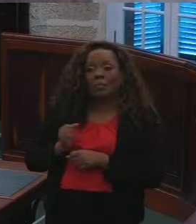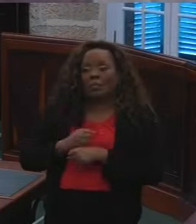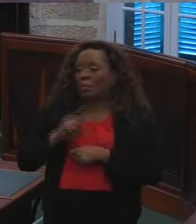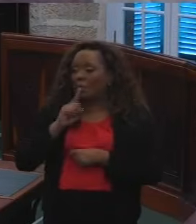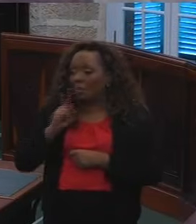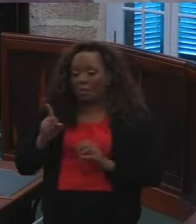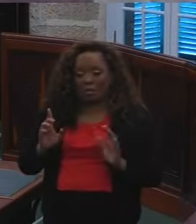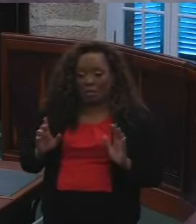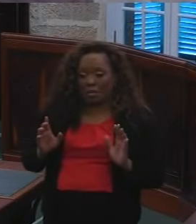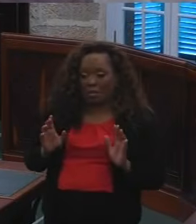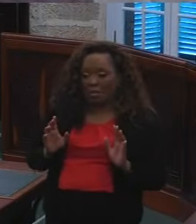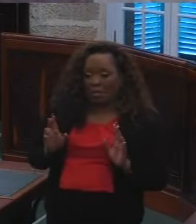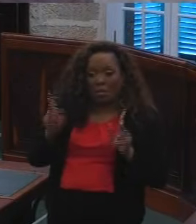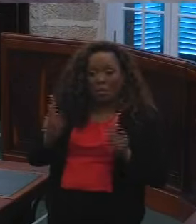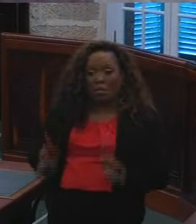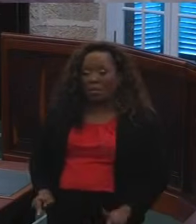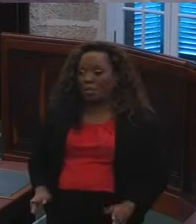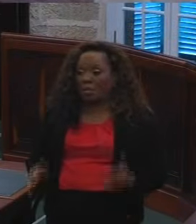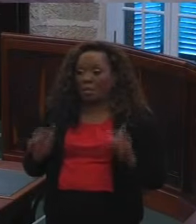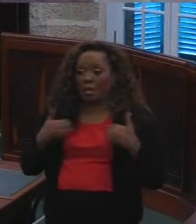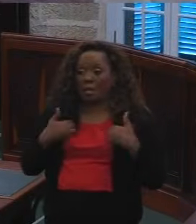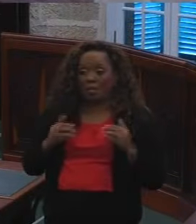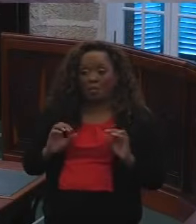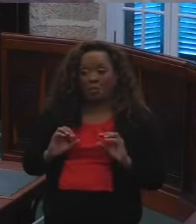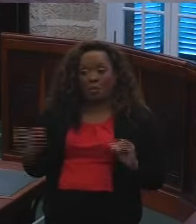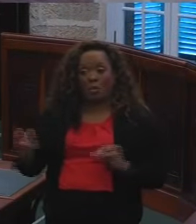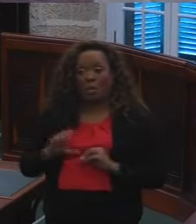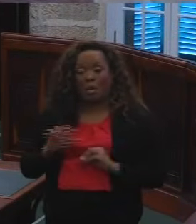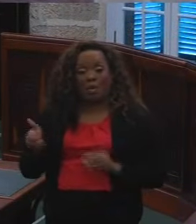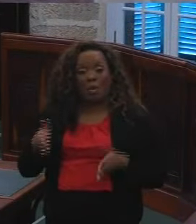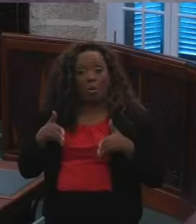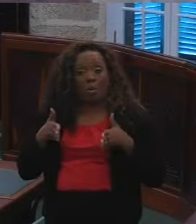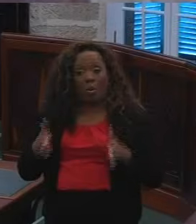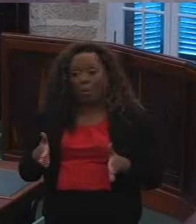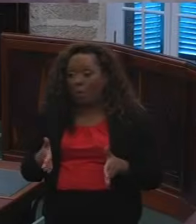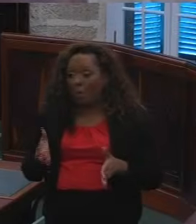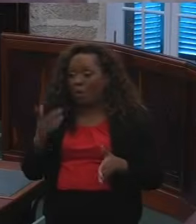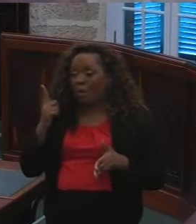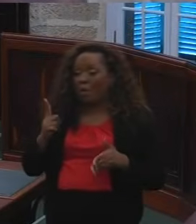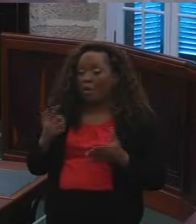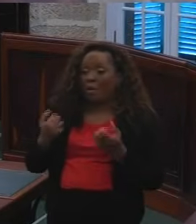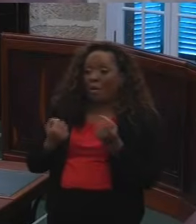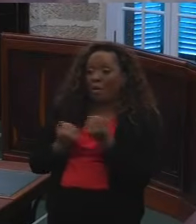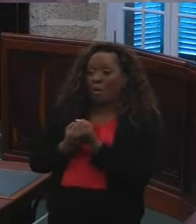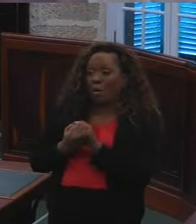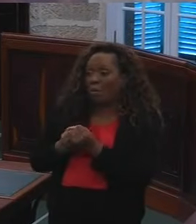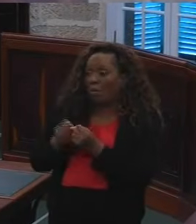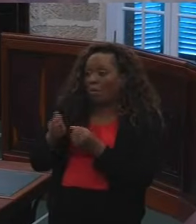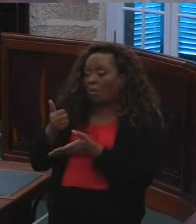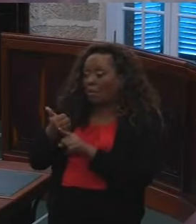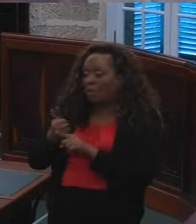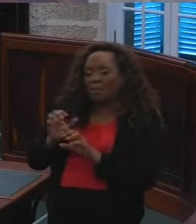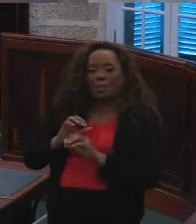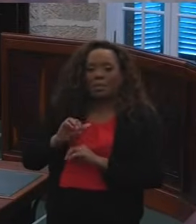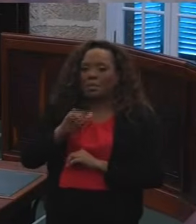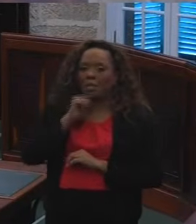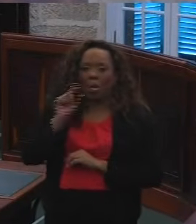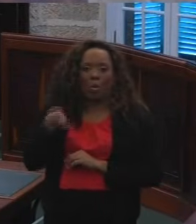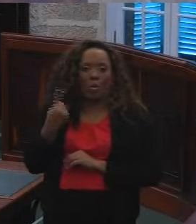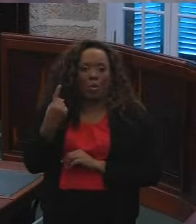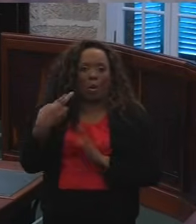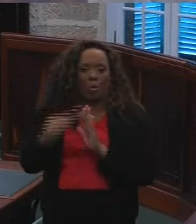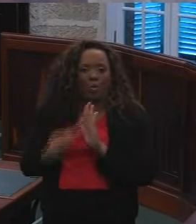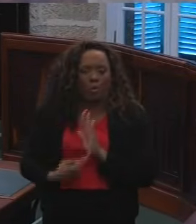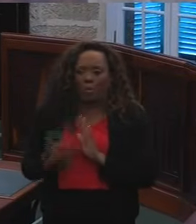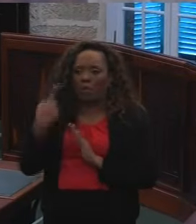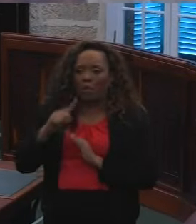as it relates to finding facilities, and then we can incorporate them. So there is not one rule for any